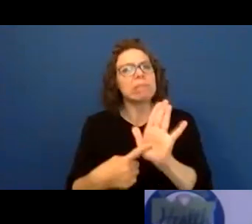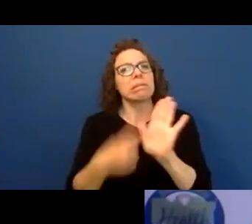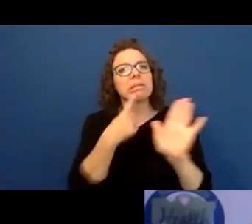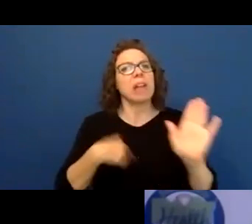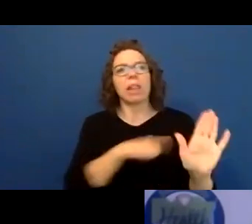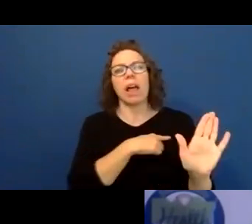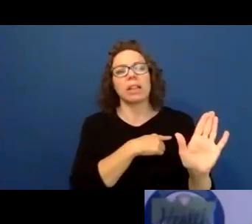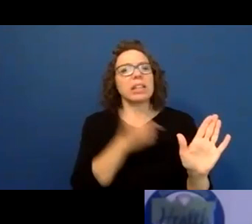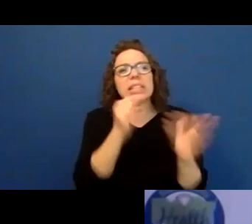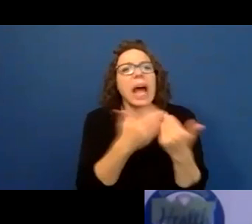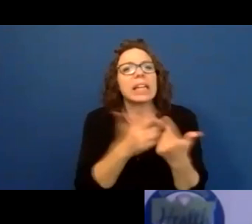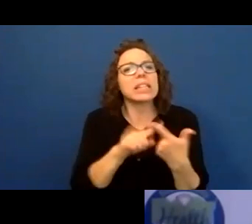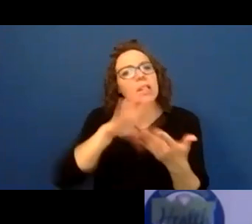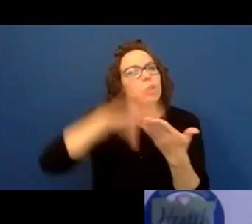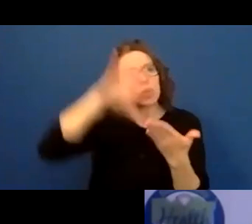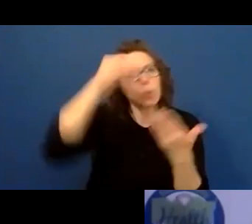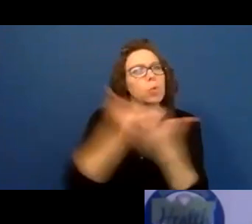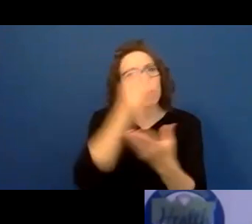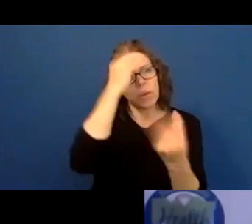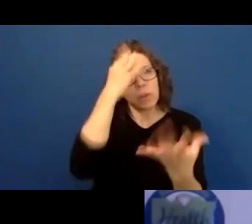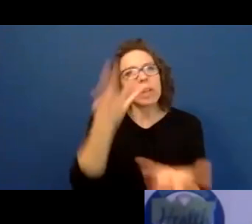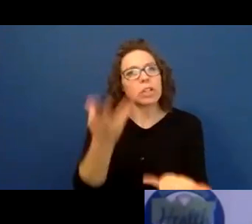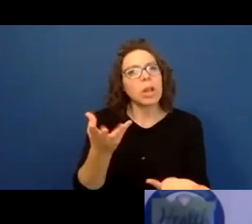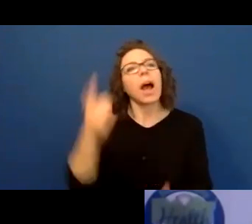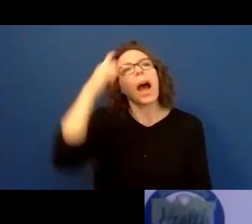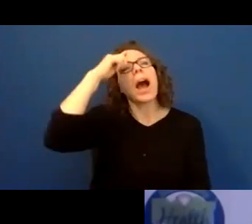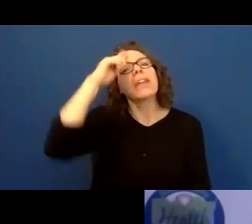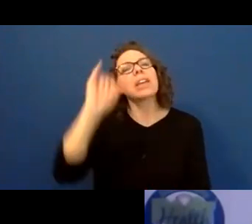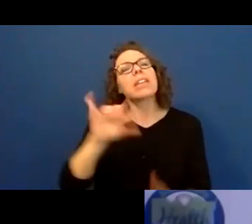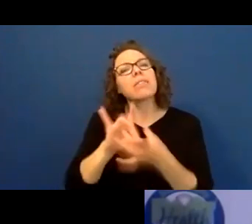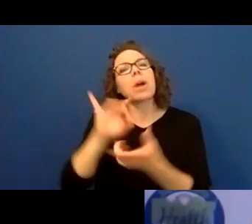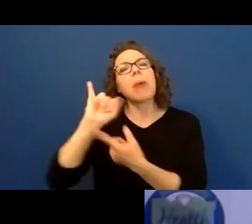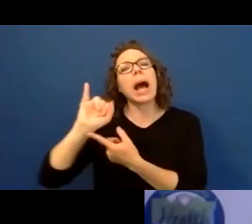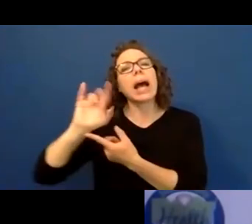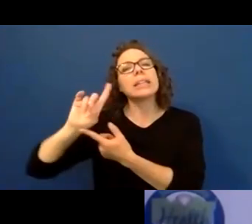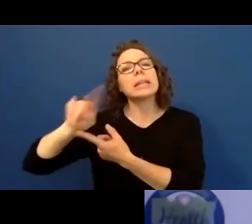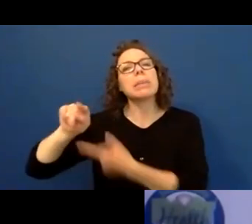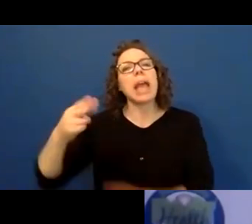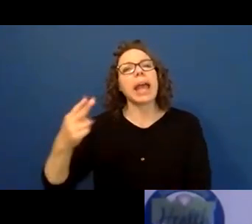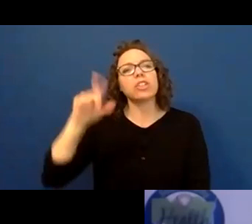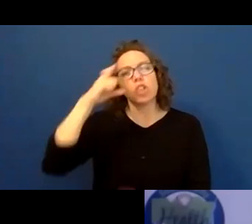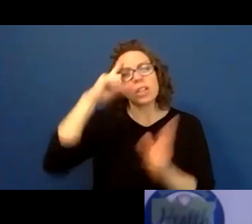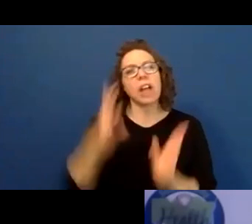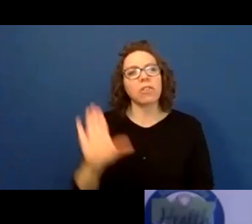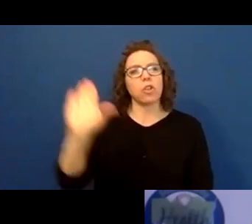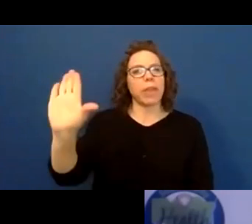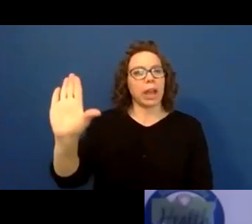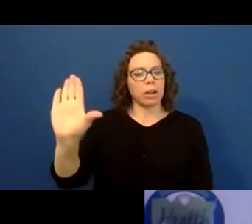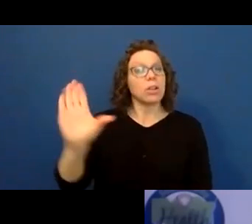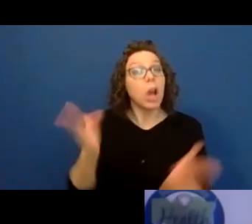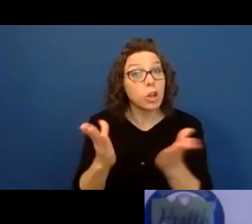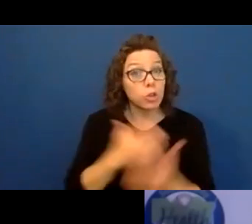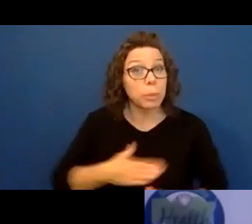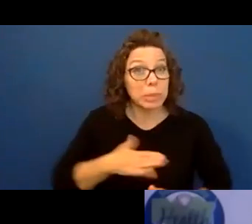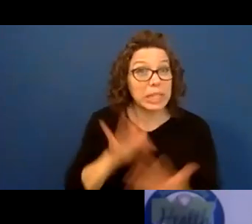the general public to learn information. I think that was in regards to information from the Iowa Department of Public Health and the governor's office. We would encourage you to